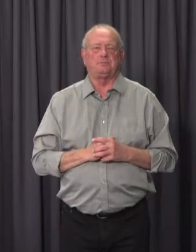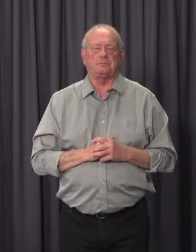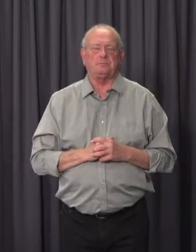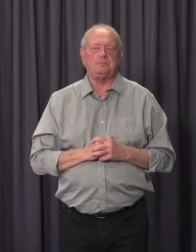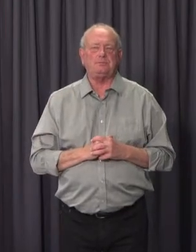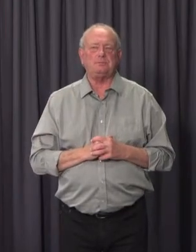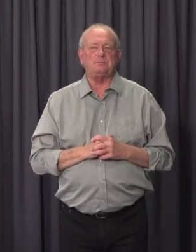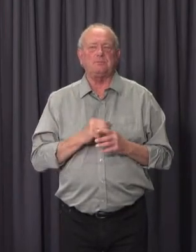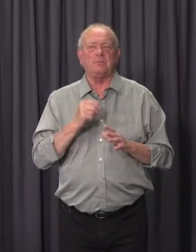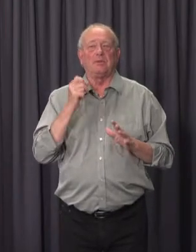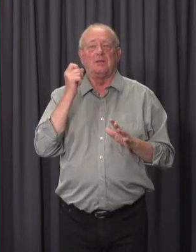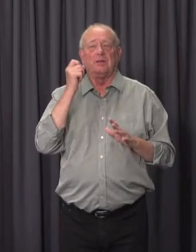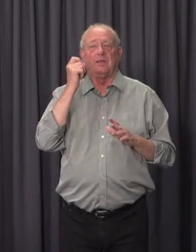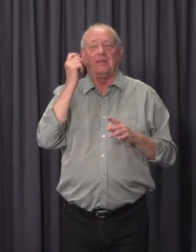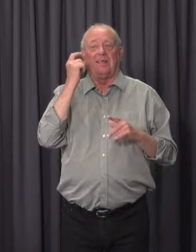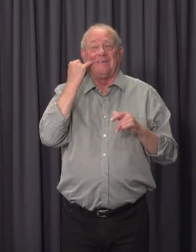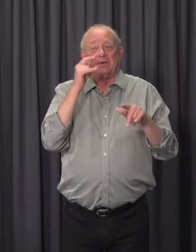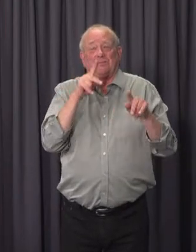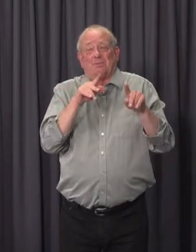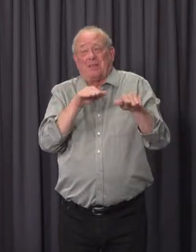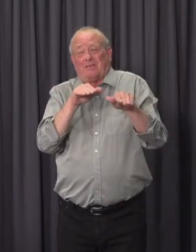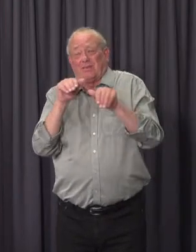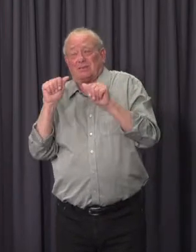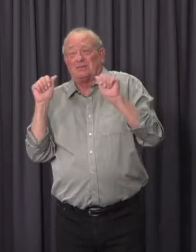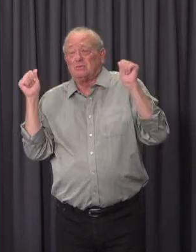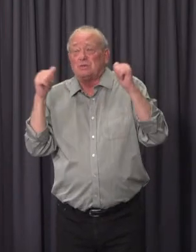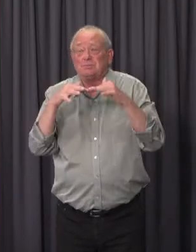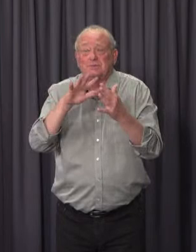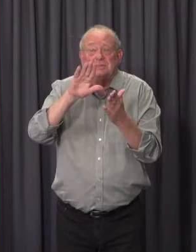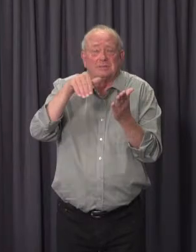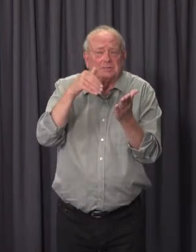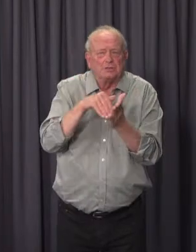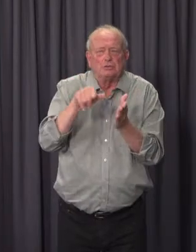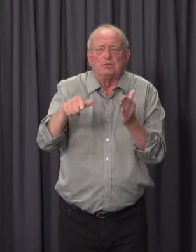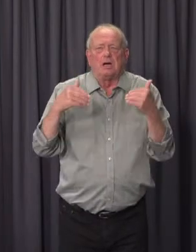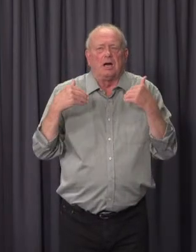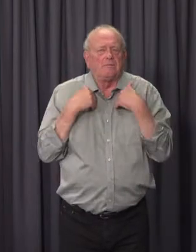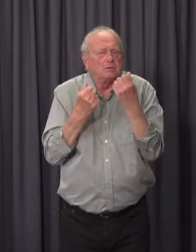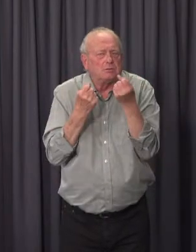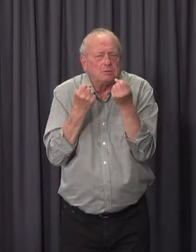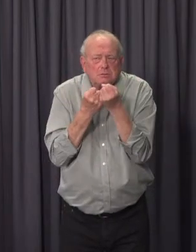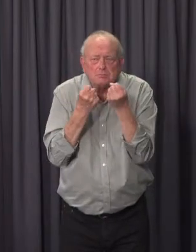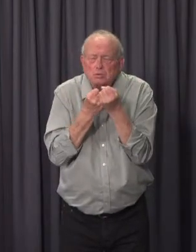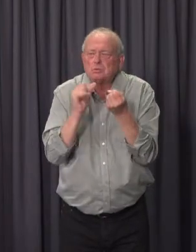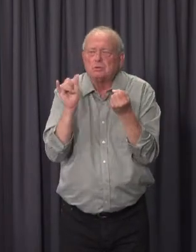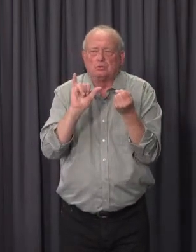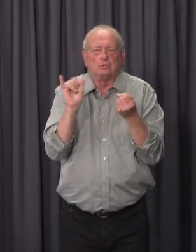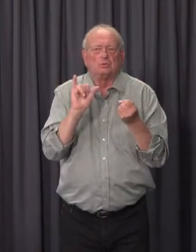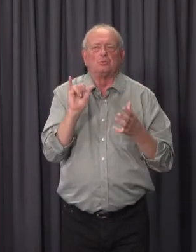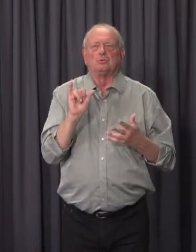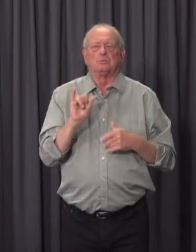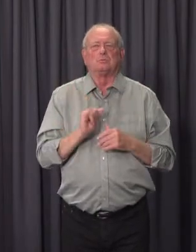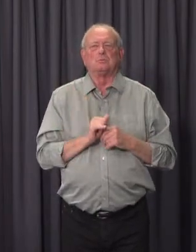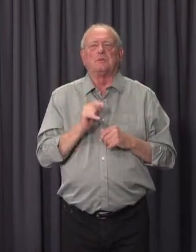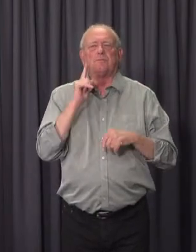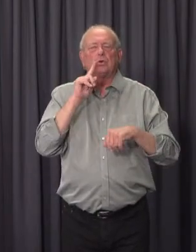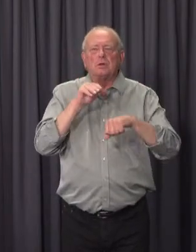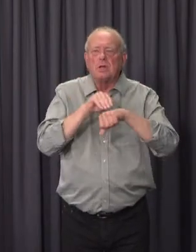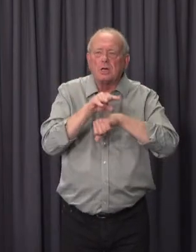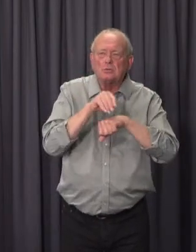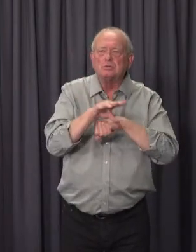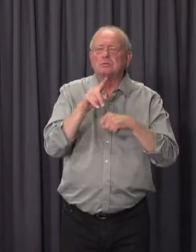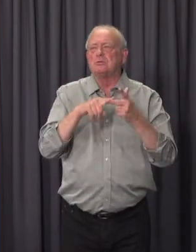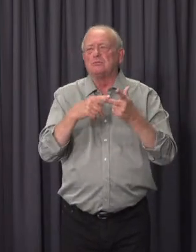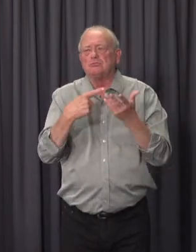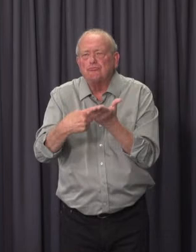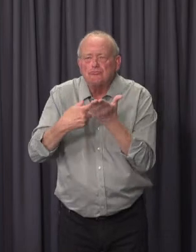supports available for those who've been evacuated. Please reach out for support if you or your loved ones need help. Thank you, and